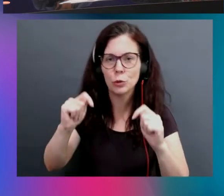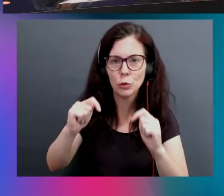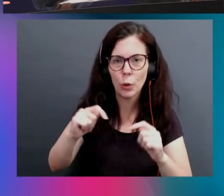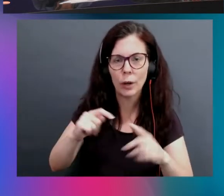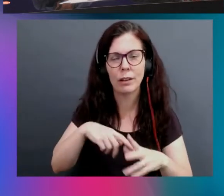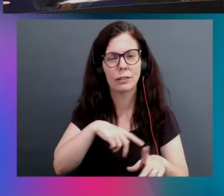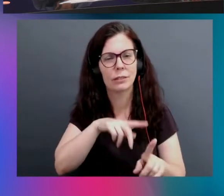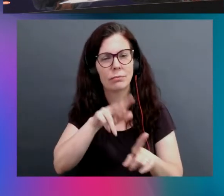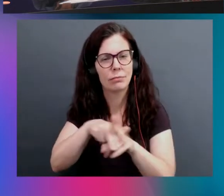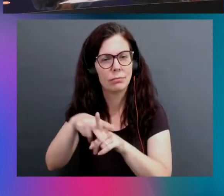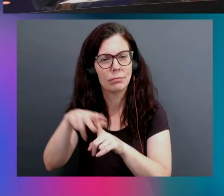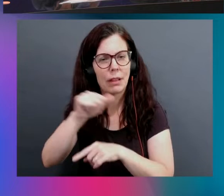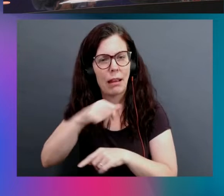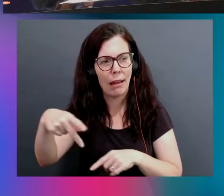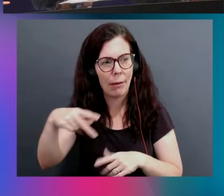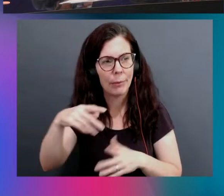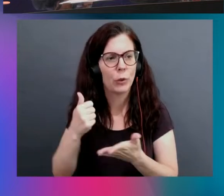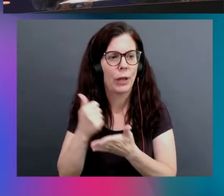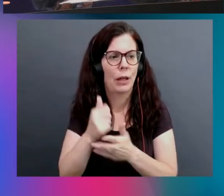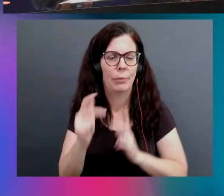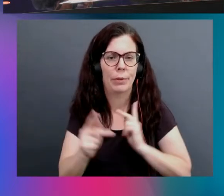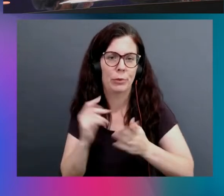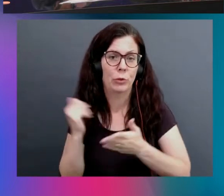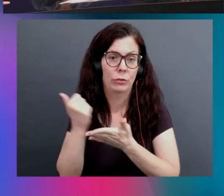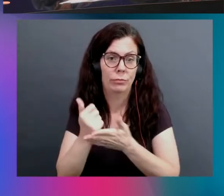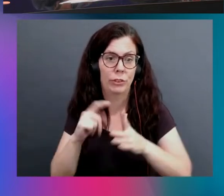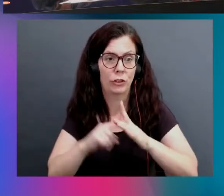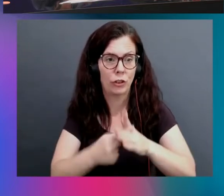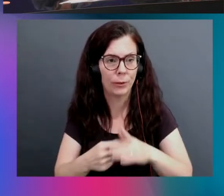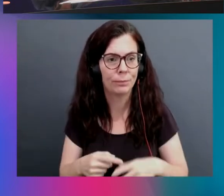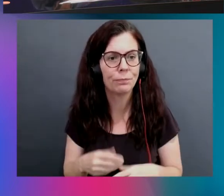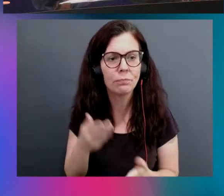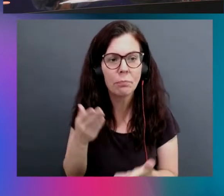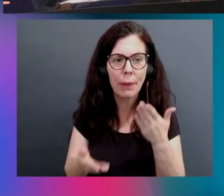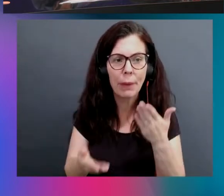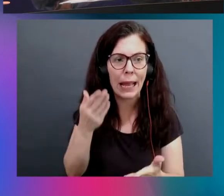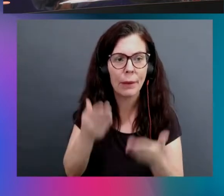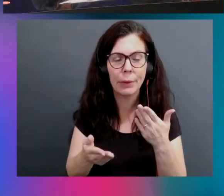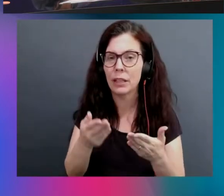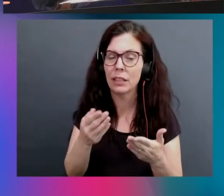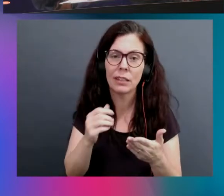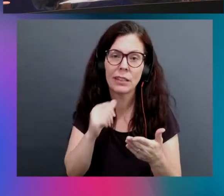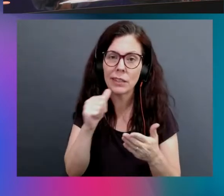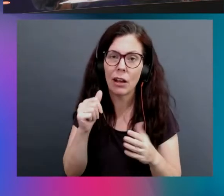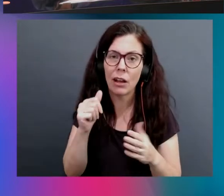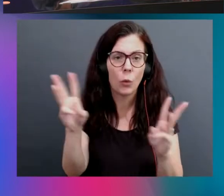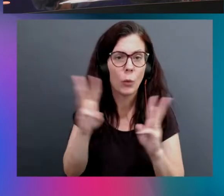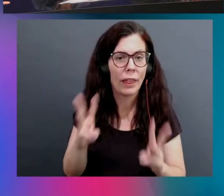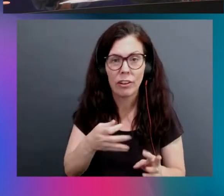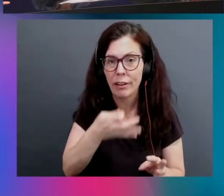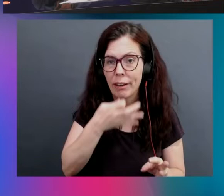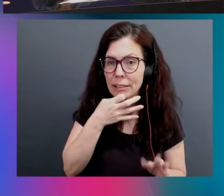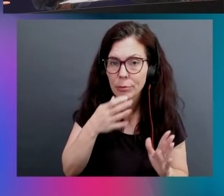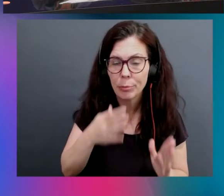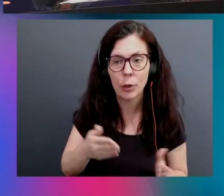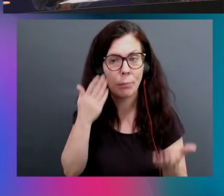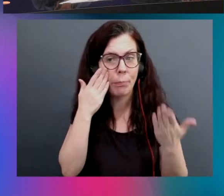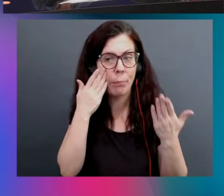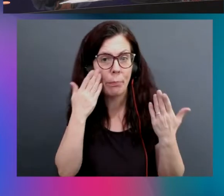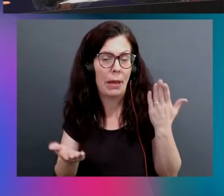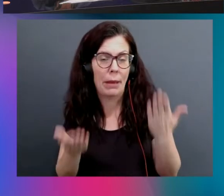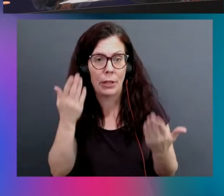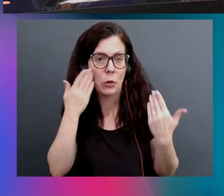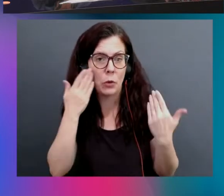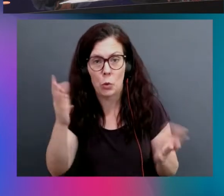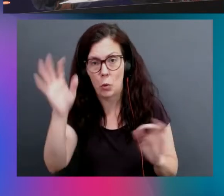to help folks get started. You may not be a weather expert, you may not know how to use NOAA data straight out of the